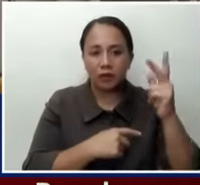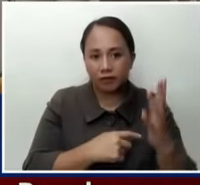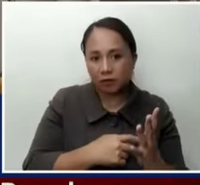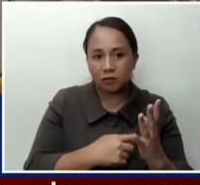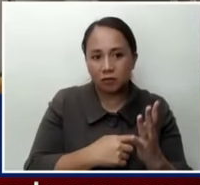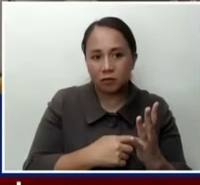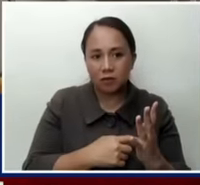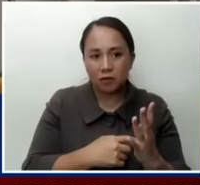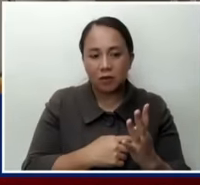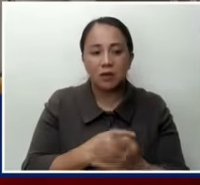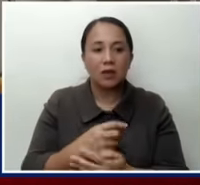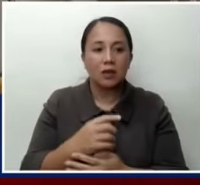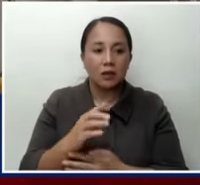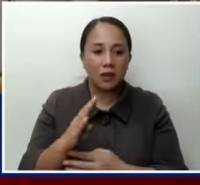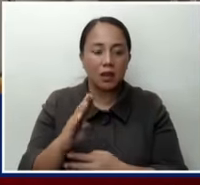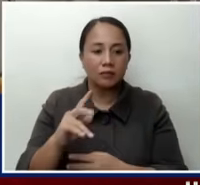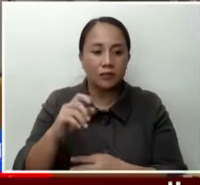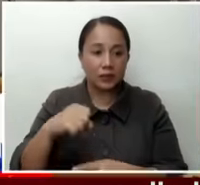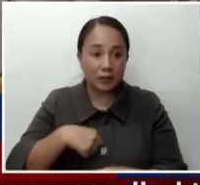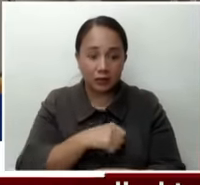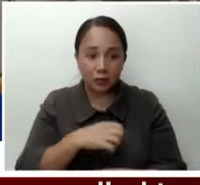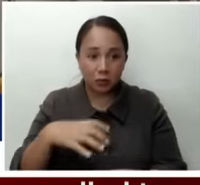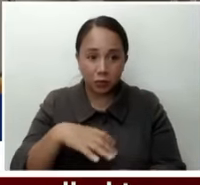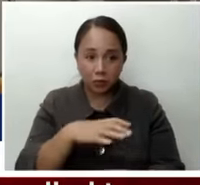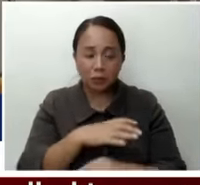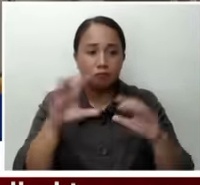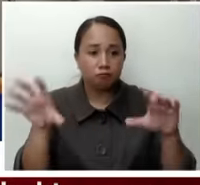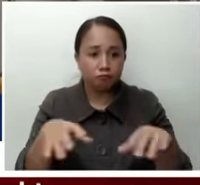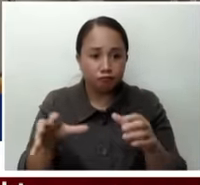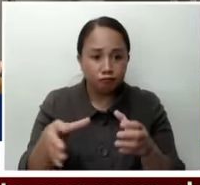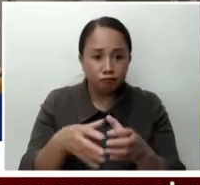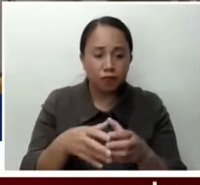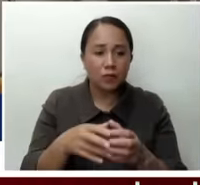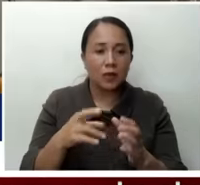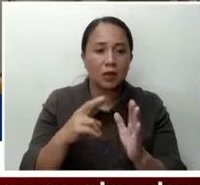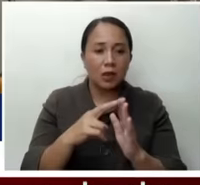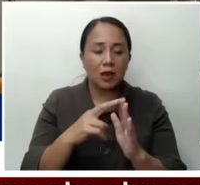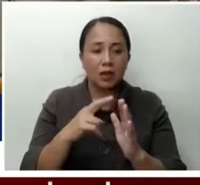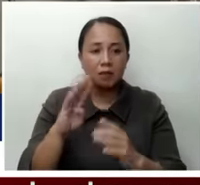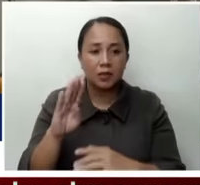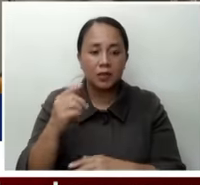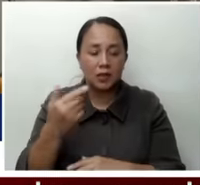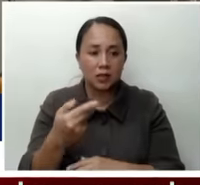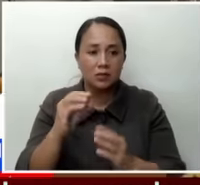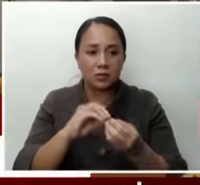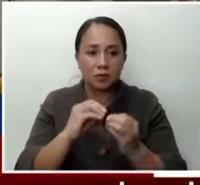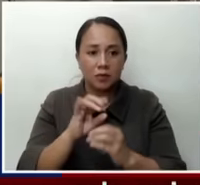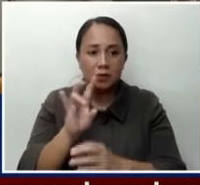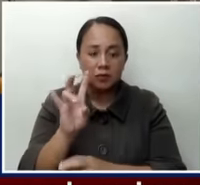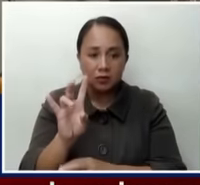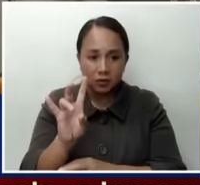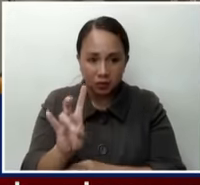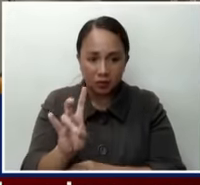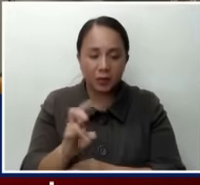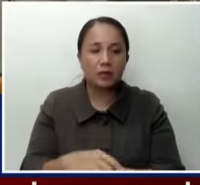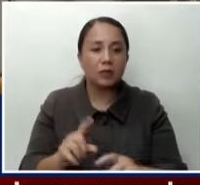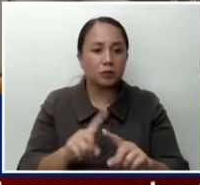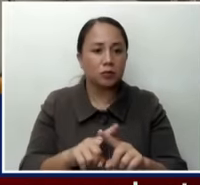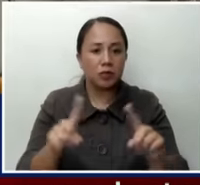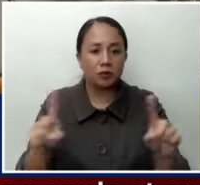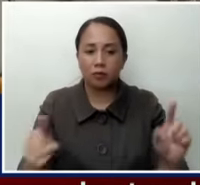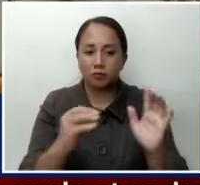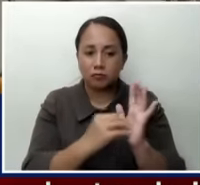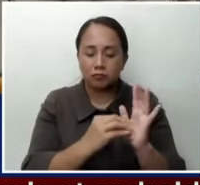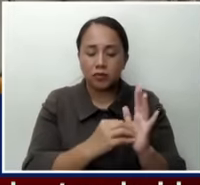ba sa bicameral conference committee ang RBH number 7? Halimbawa, may pagkakaibang laman ng House